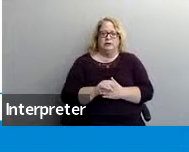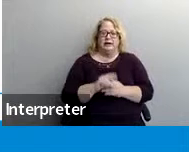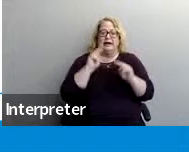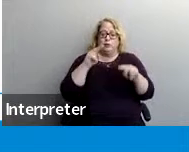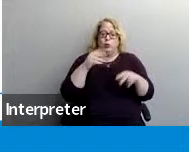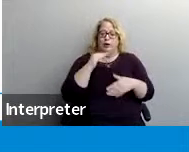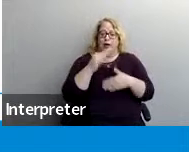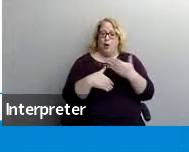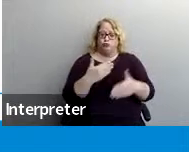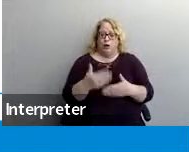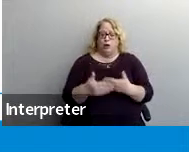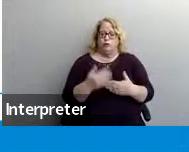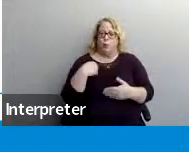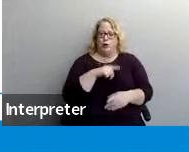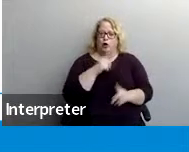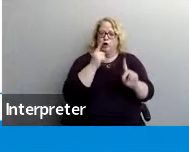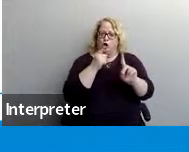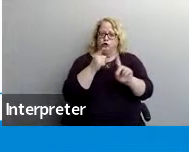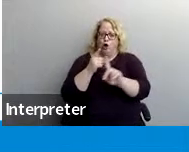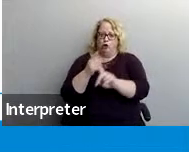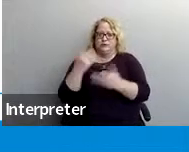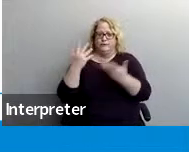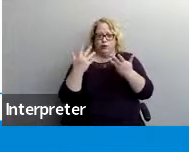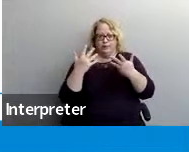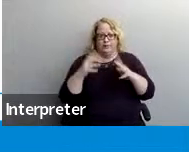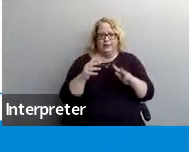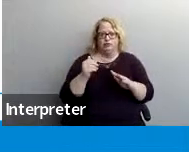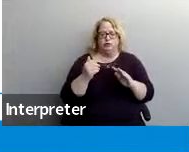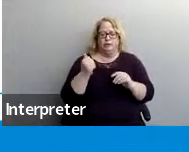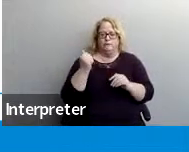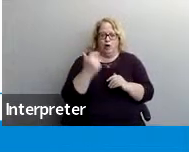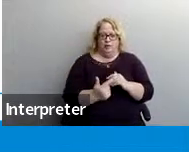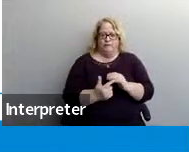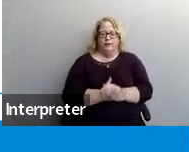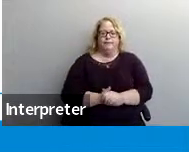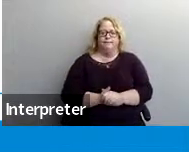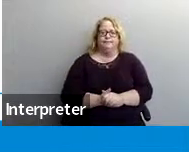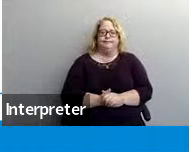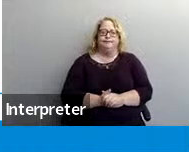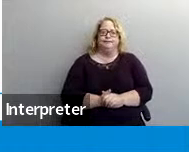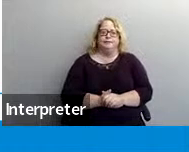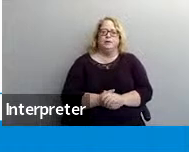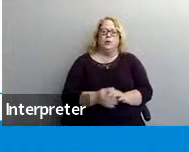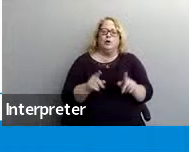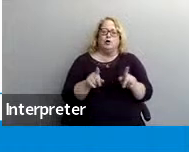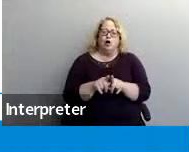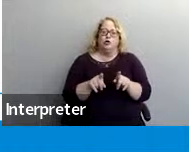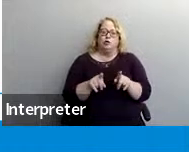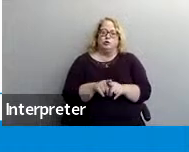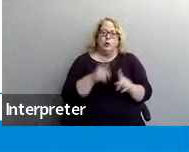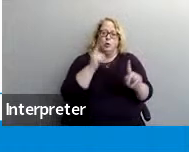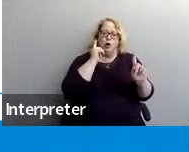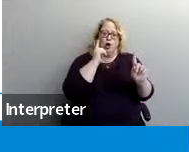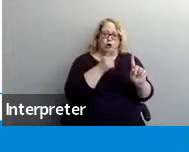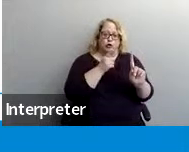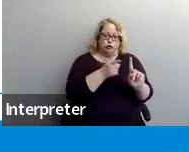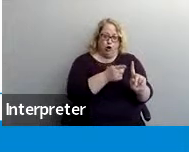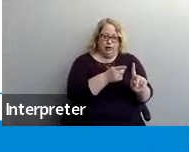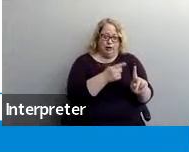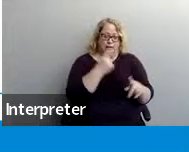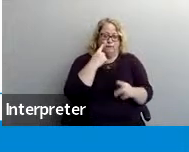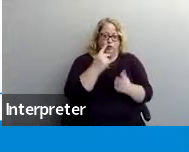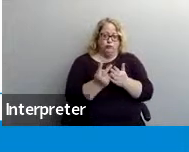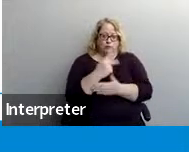for completion of all our curriculum reviews this year, and I'll kind of go through what those are in just a few minutes. We are also on target for